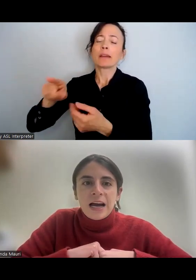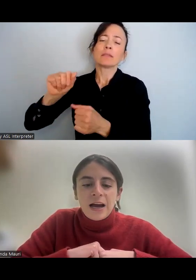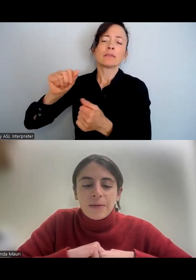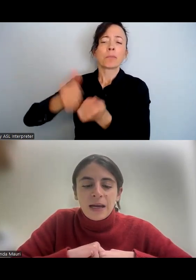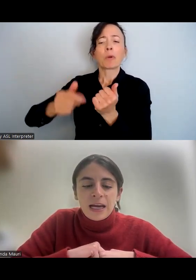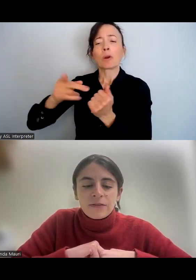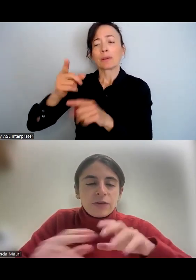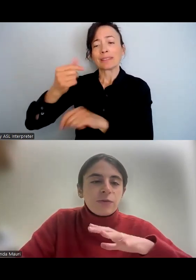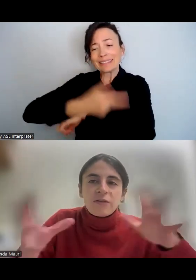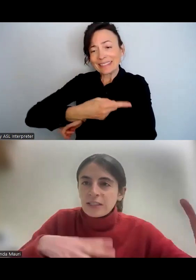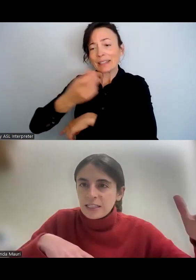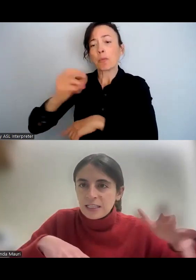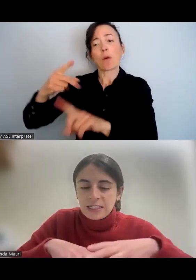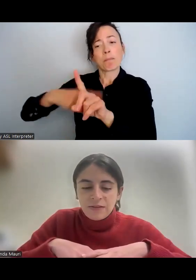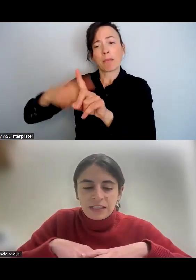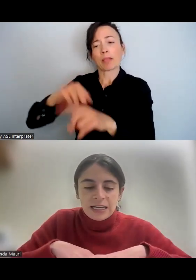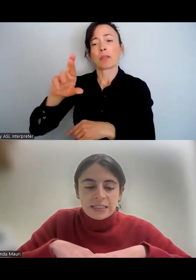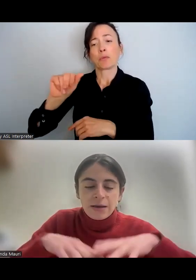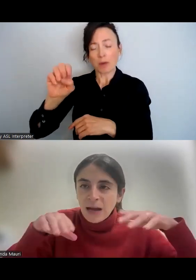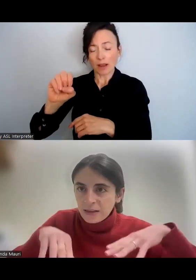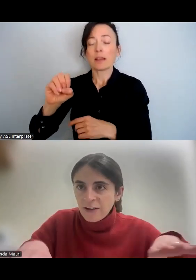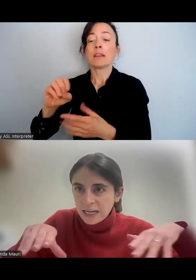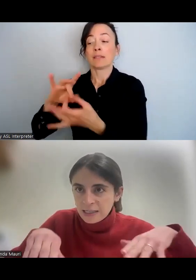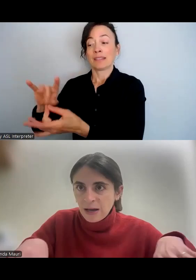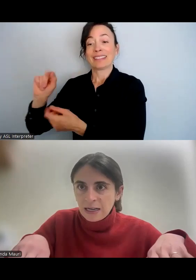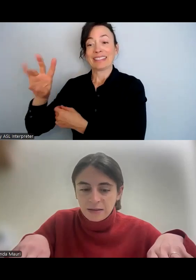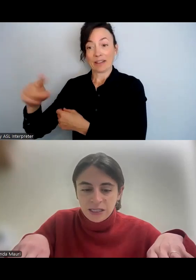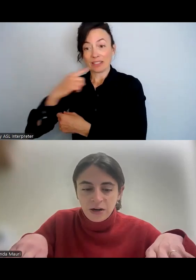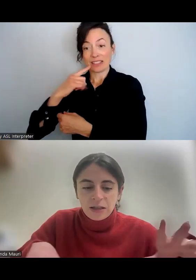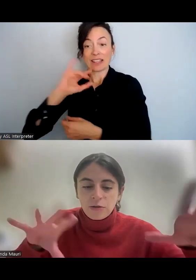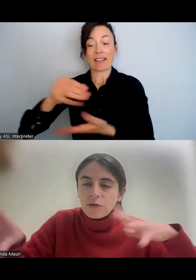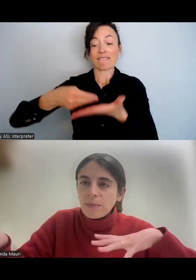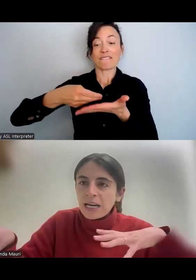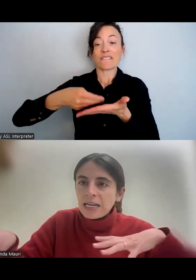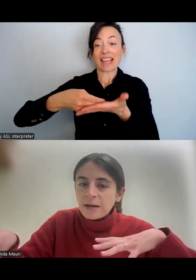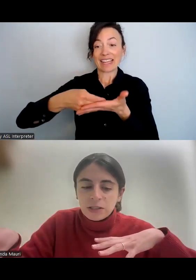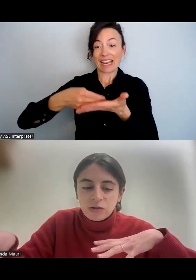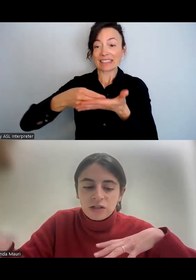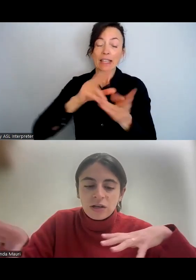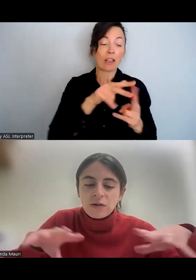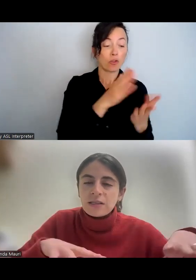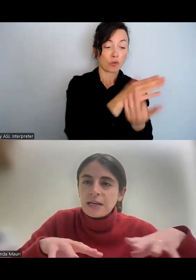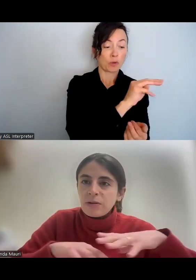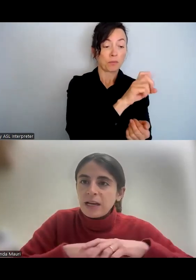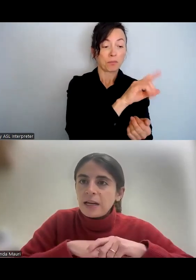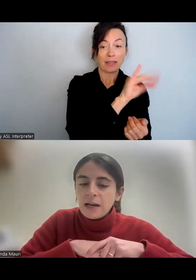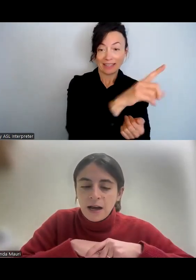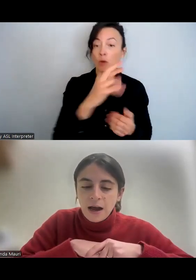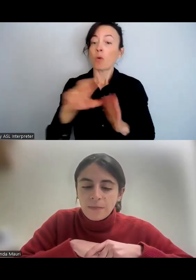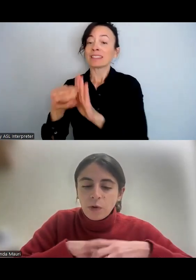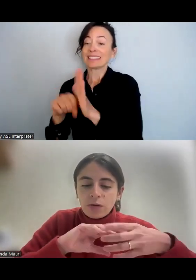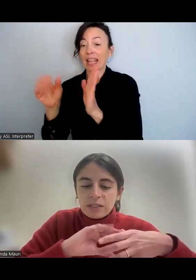rate. And for reference to David's slides, the financing mechanisms here, either through the Medicaid demonstration or the state